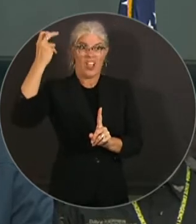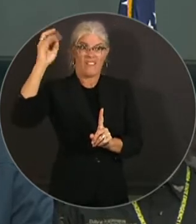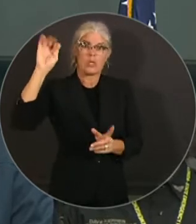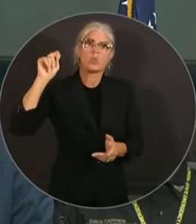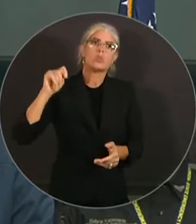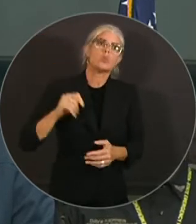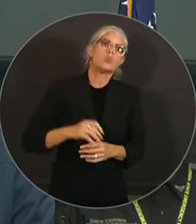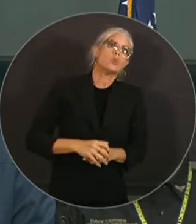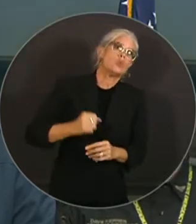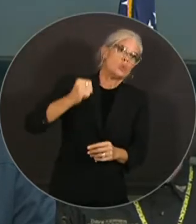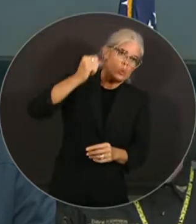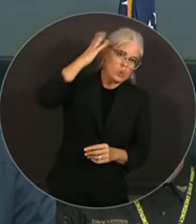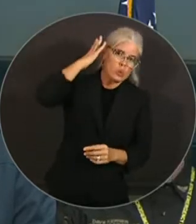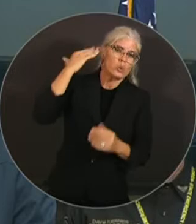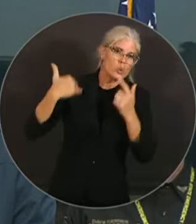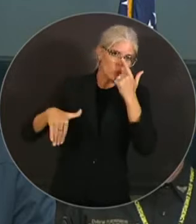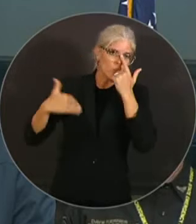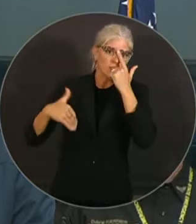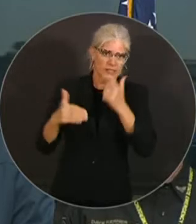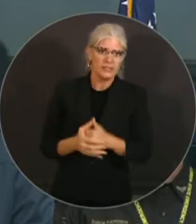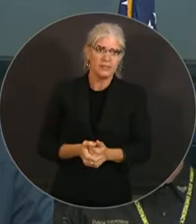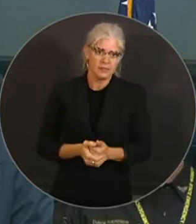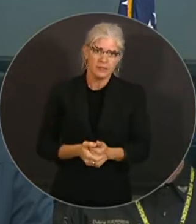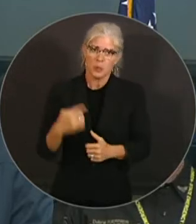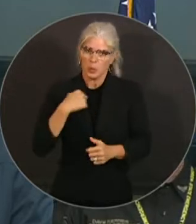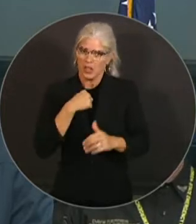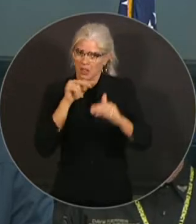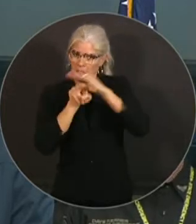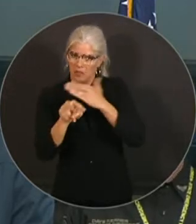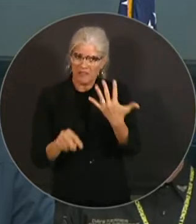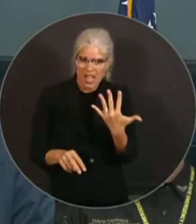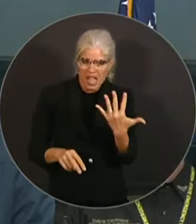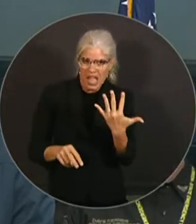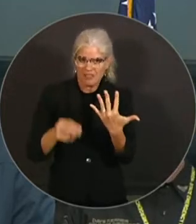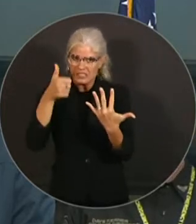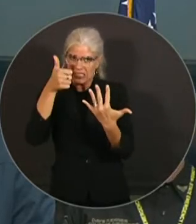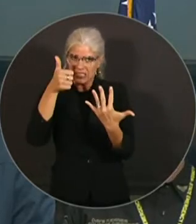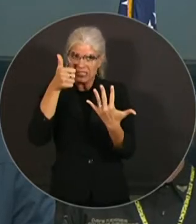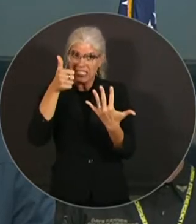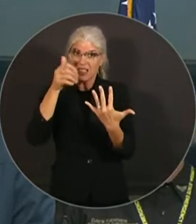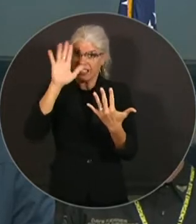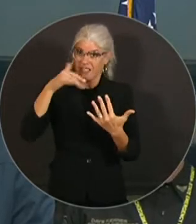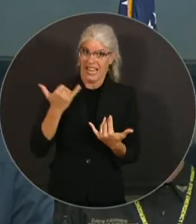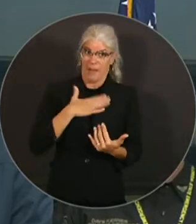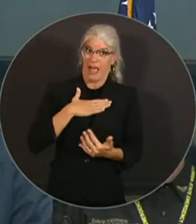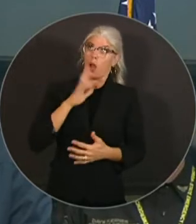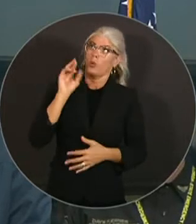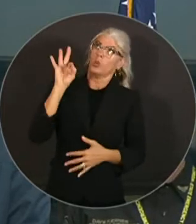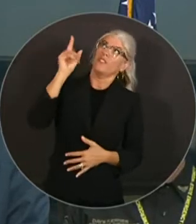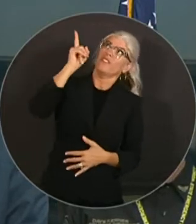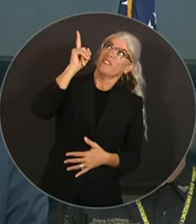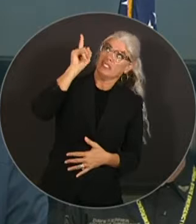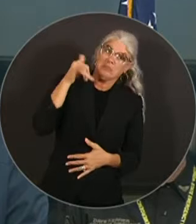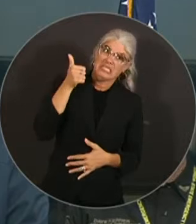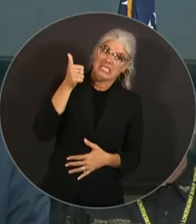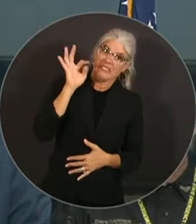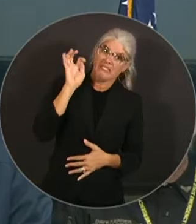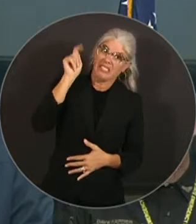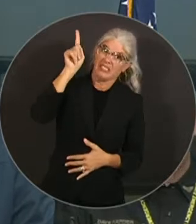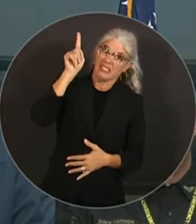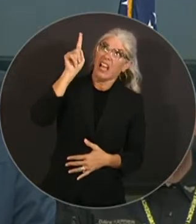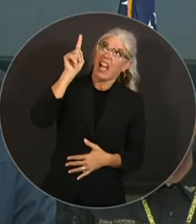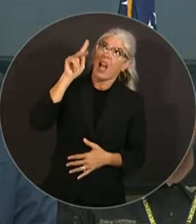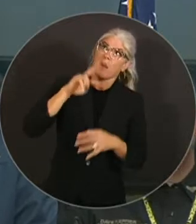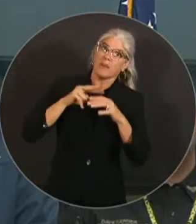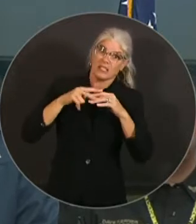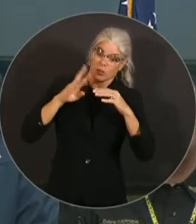side wall over here of 5 feet, 10 feet, and then, of course, the roof is at 10 feet, 8 inches. So, again, 2 feet above that